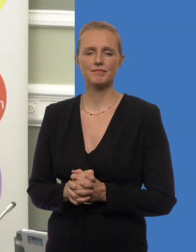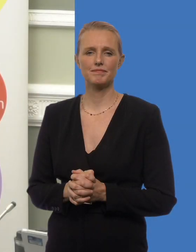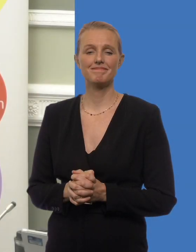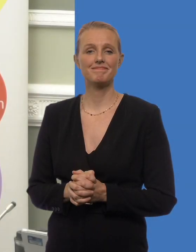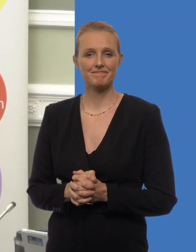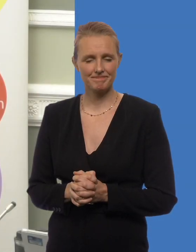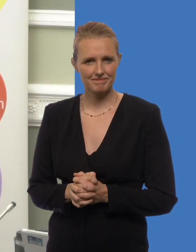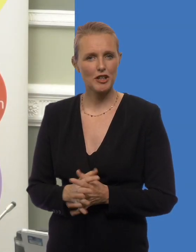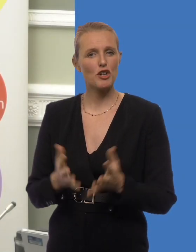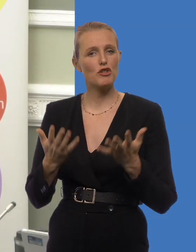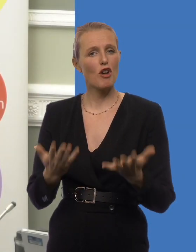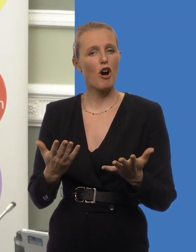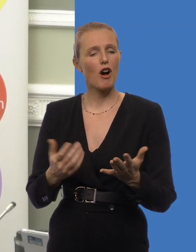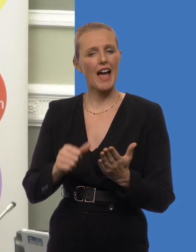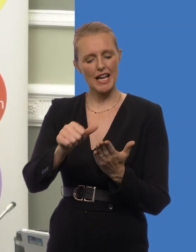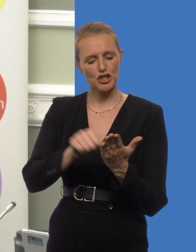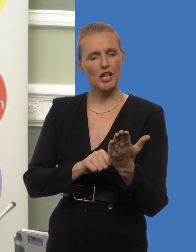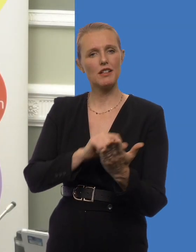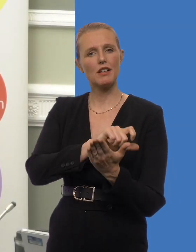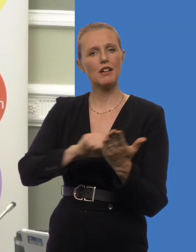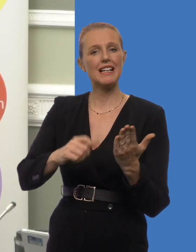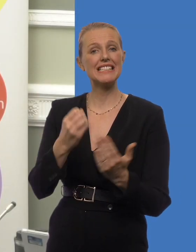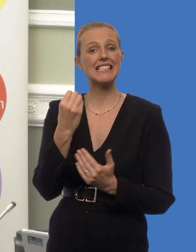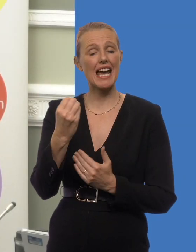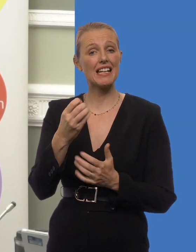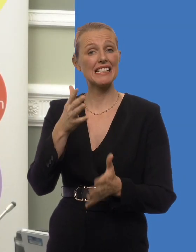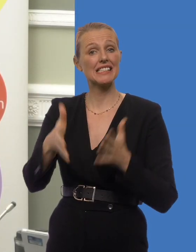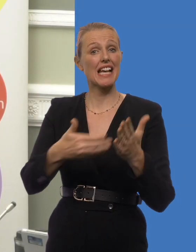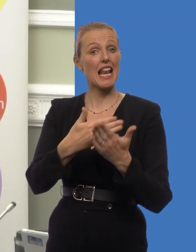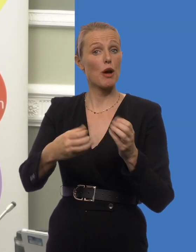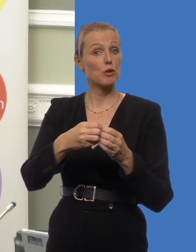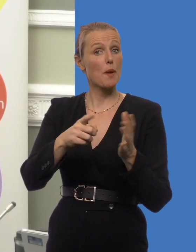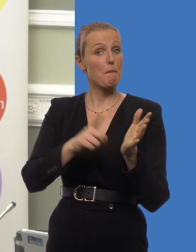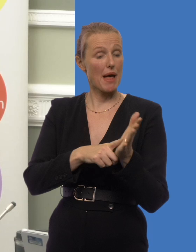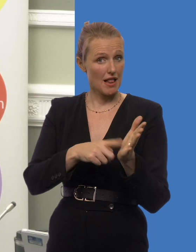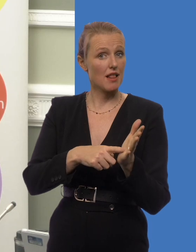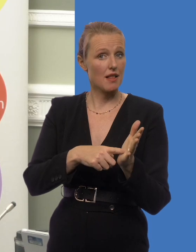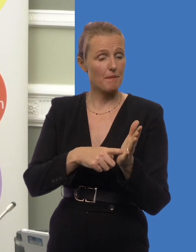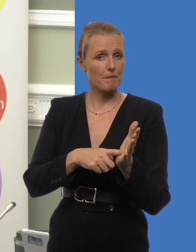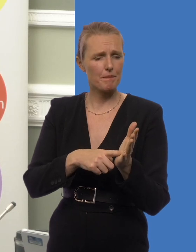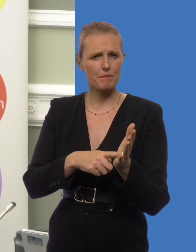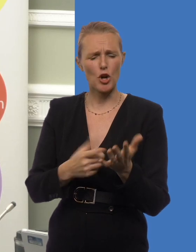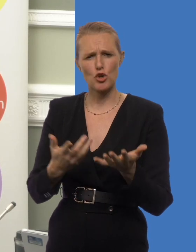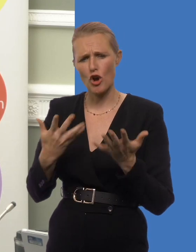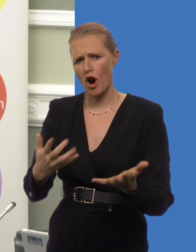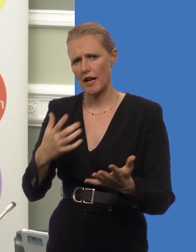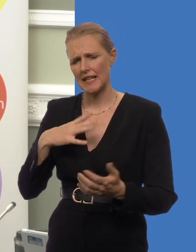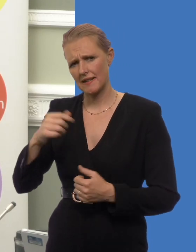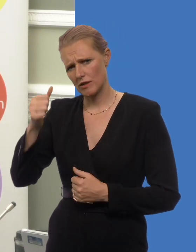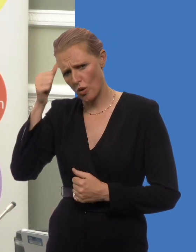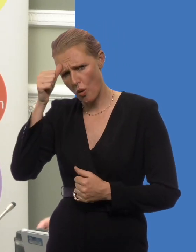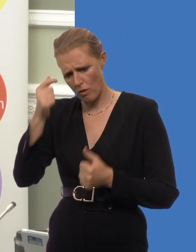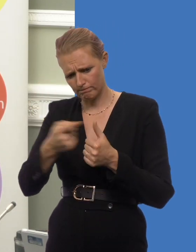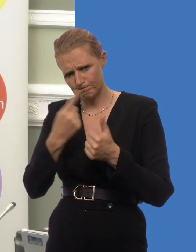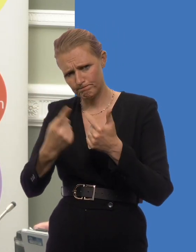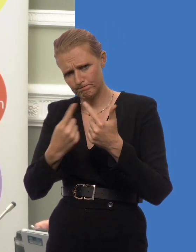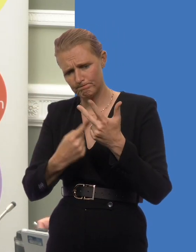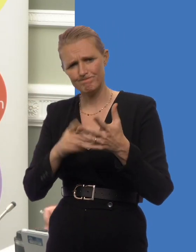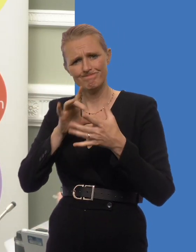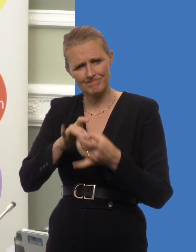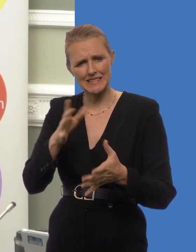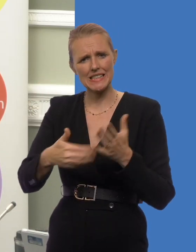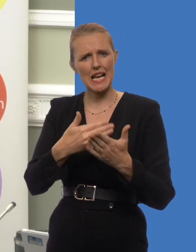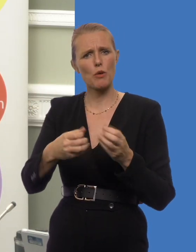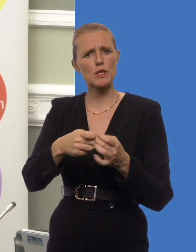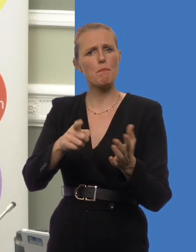Okay, members, moving on then to agenda item 10, which is the Sign Language Bill. So, members, we do now need to consider a number of items in relation to the Sign Language